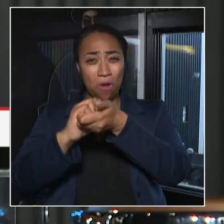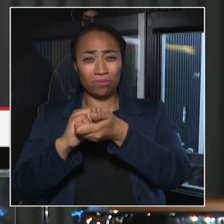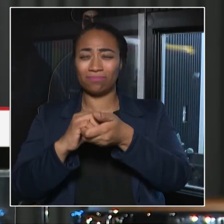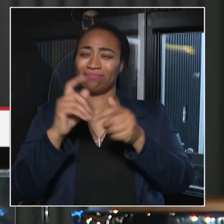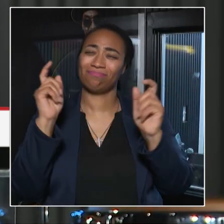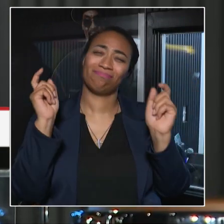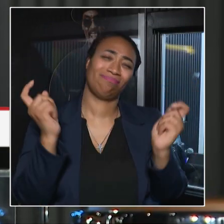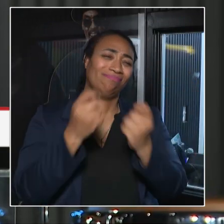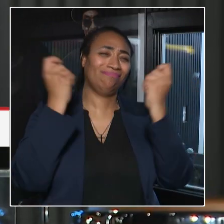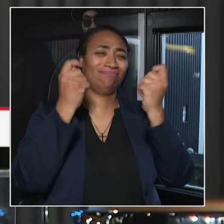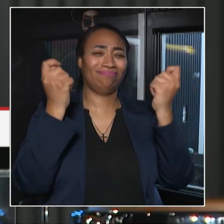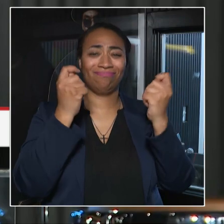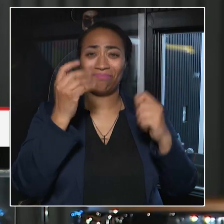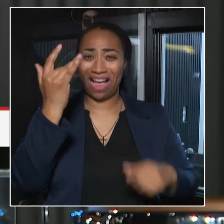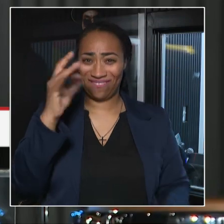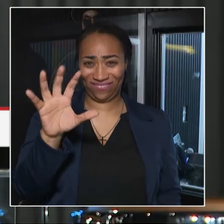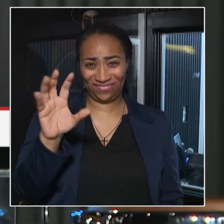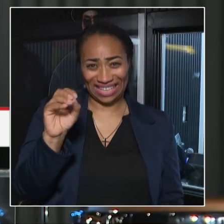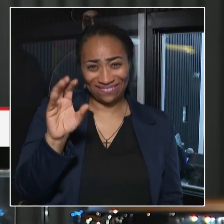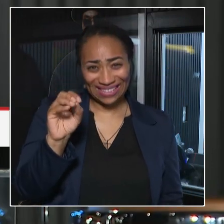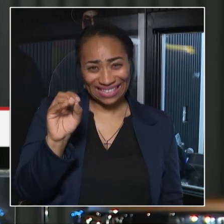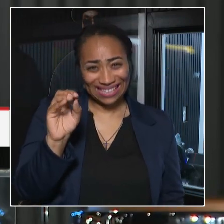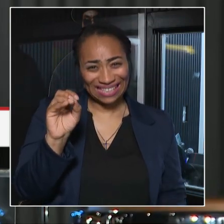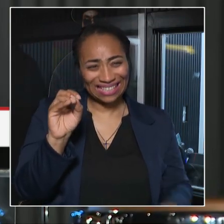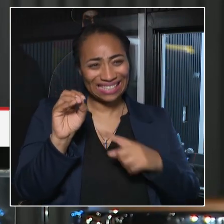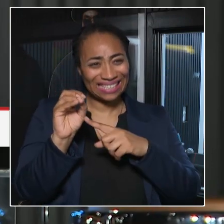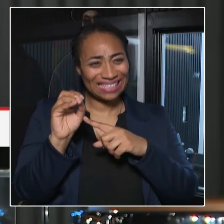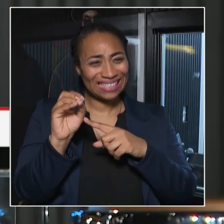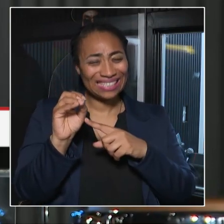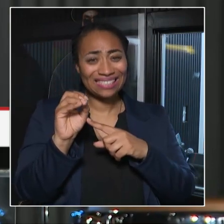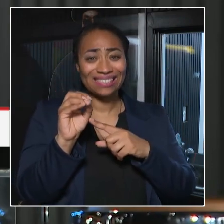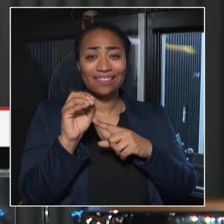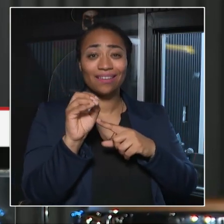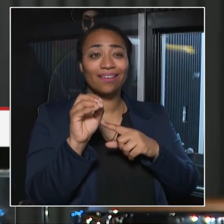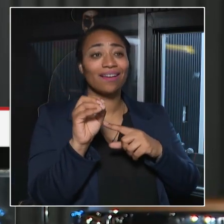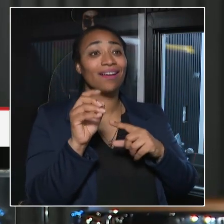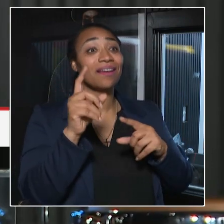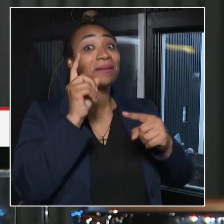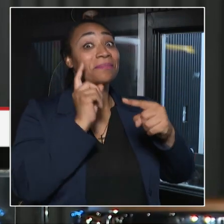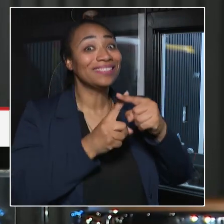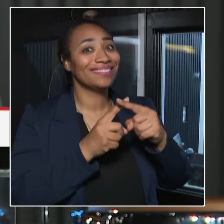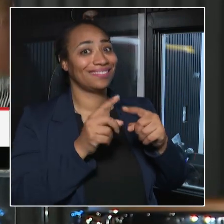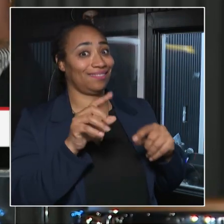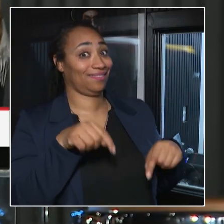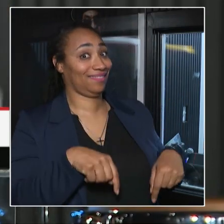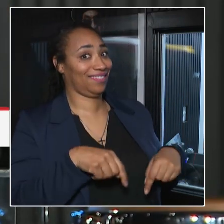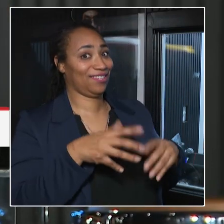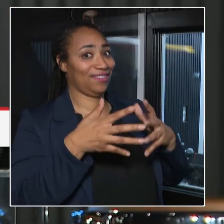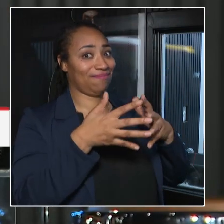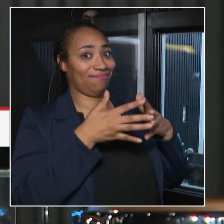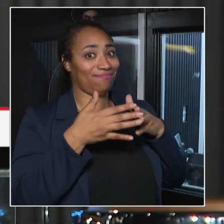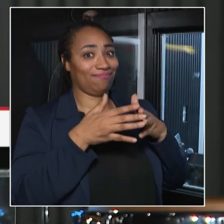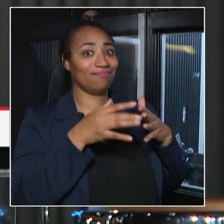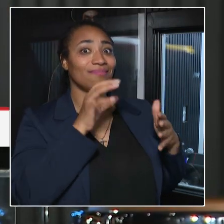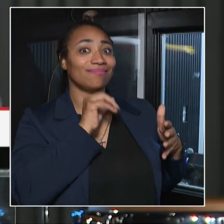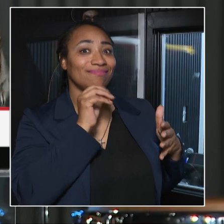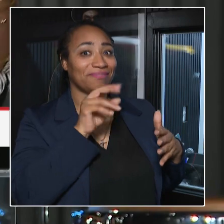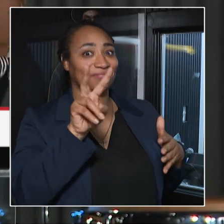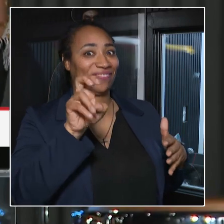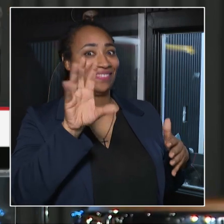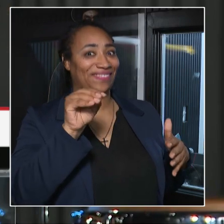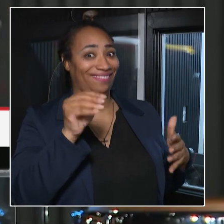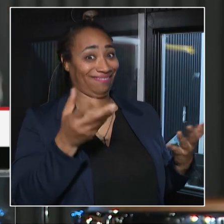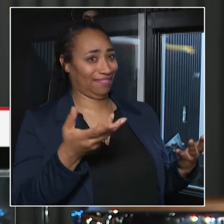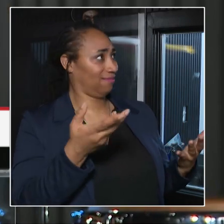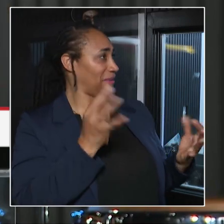our democracy. And we see how we talk to each other. And so it is our intention to be part of that conversation. We are